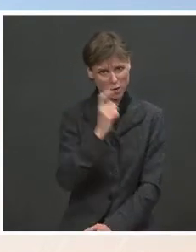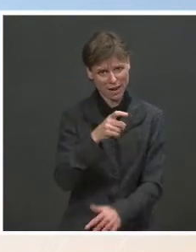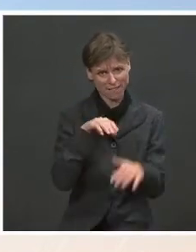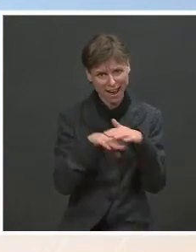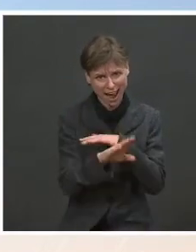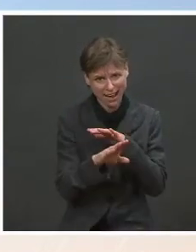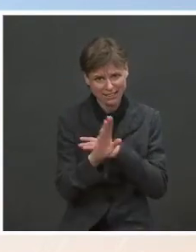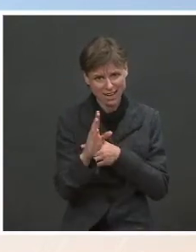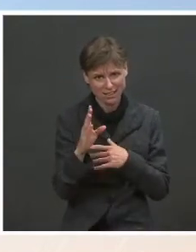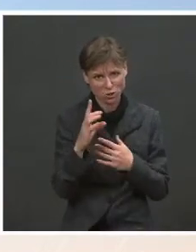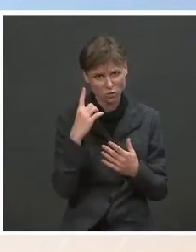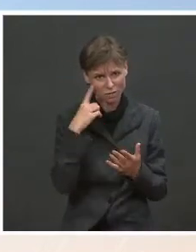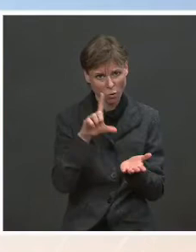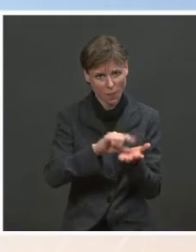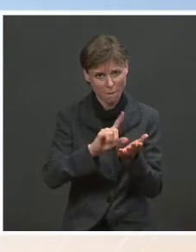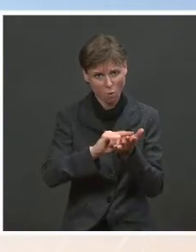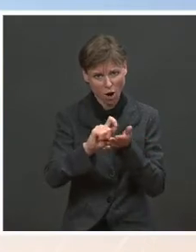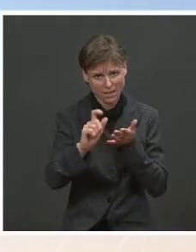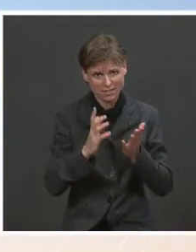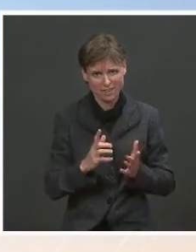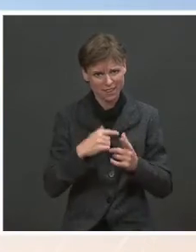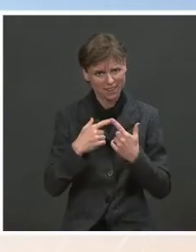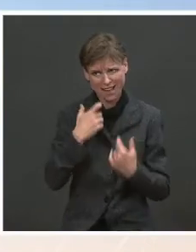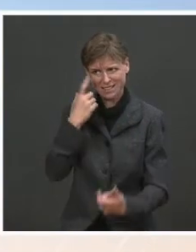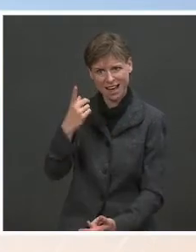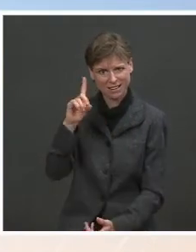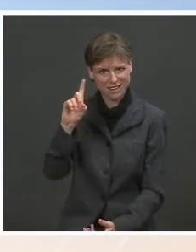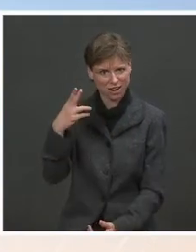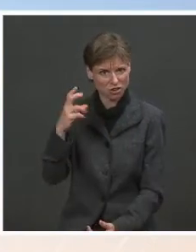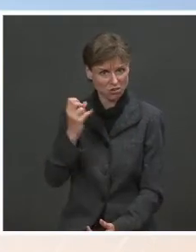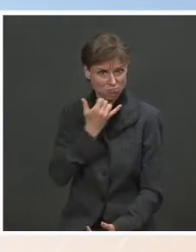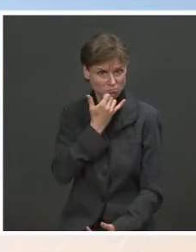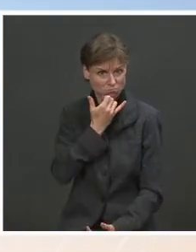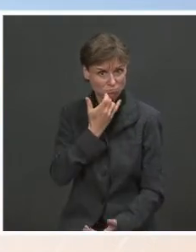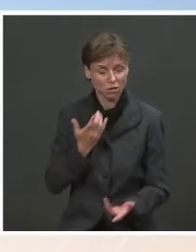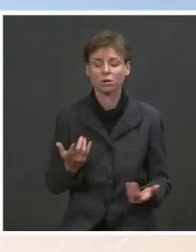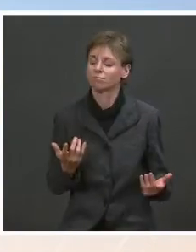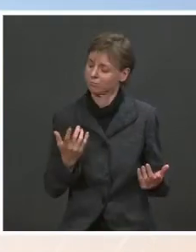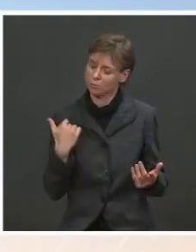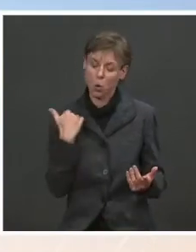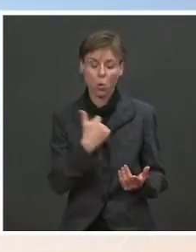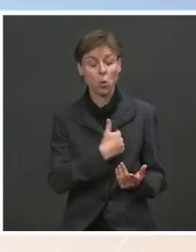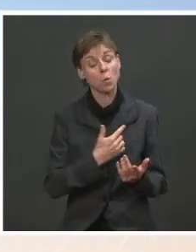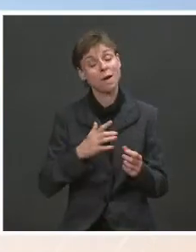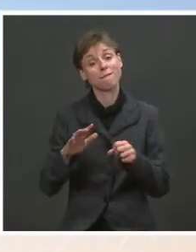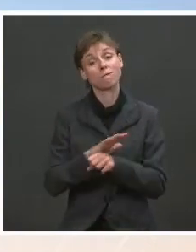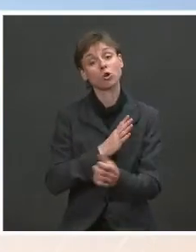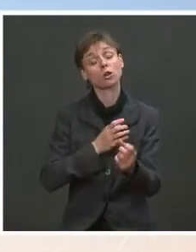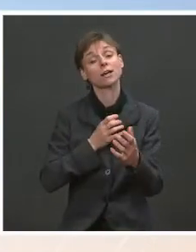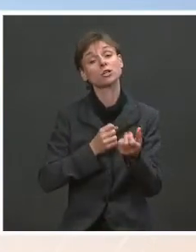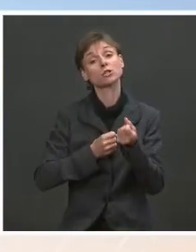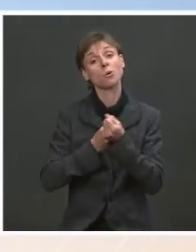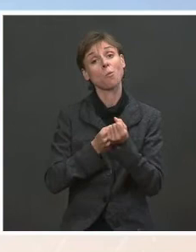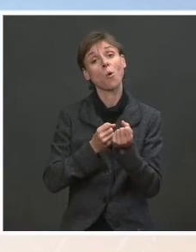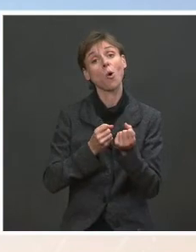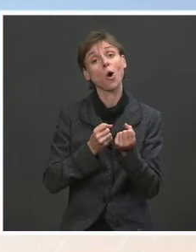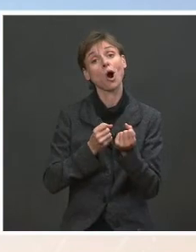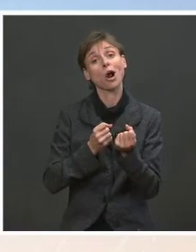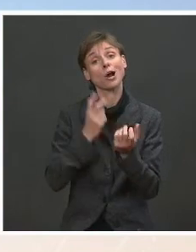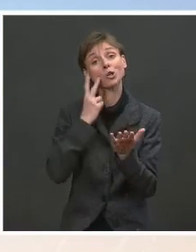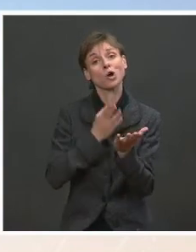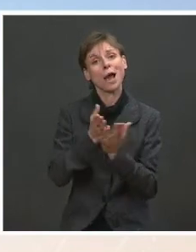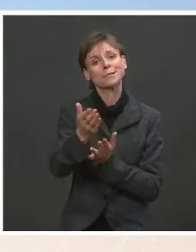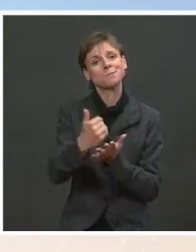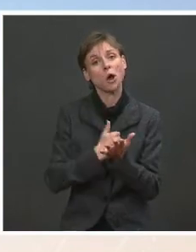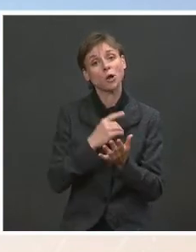to the press, couldn't you just tell DHS to do it? Again, we fully support transparency, and I would encourage you to talk to the Department of Homeland Security about any